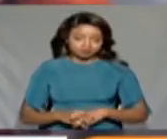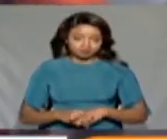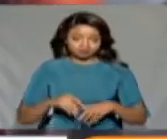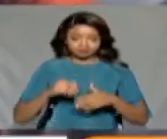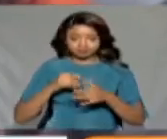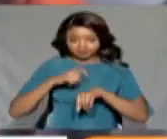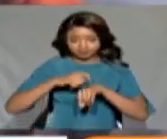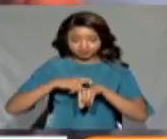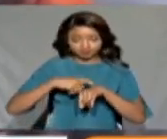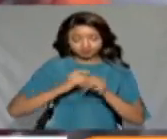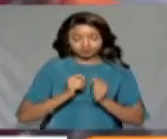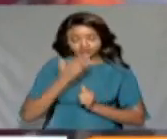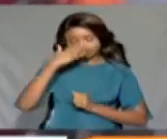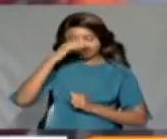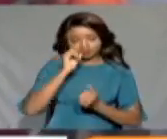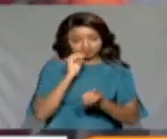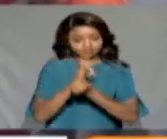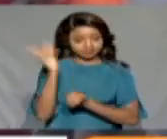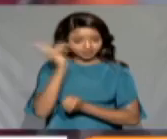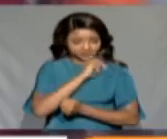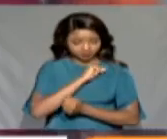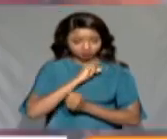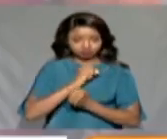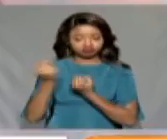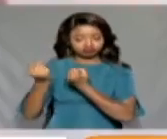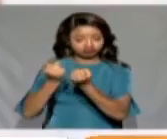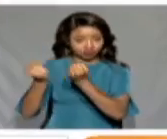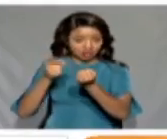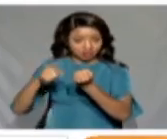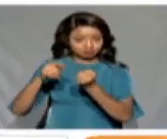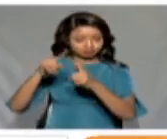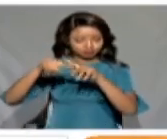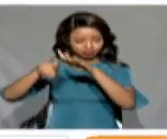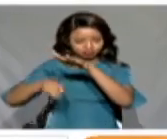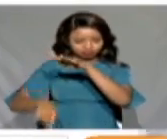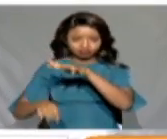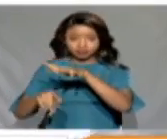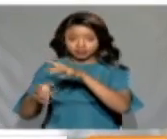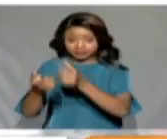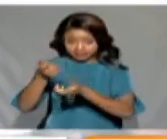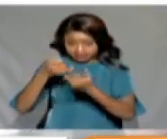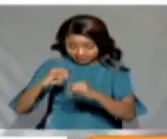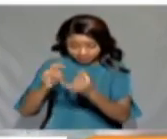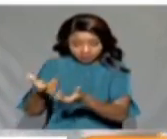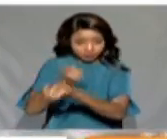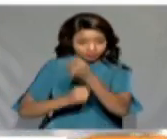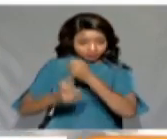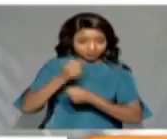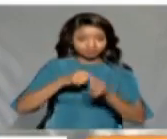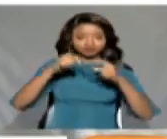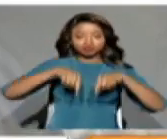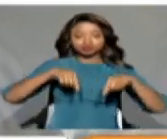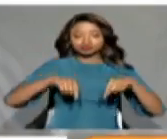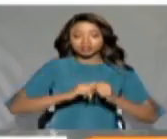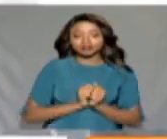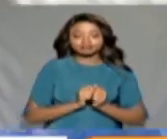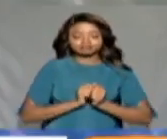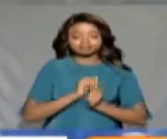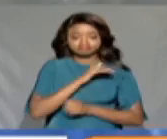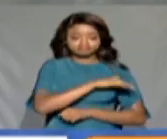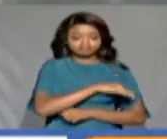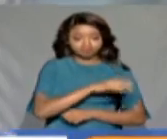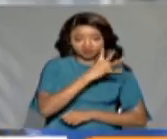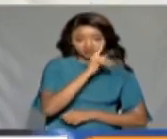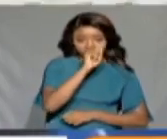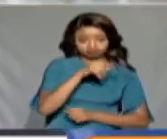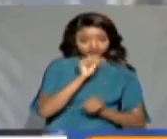After 13 days of an agonizing search and retrieval exercise at the Indian Ocean Silicone Ferry Tunnel, at 4:15 Friday evening, the